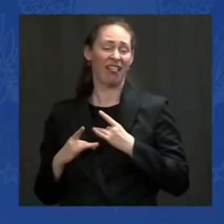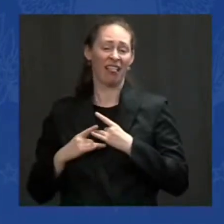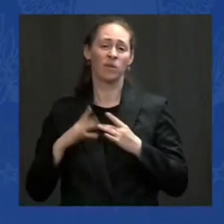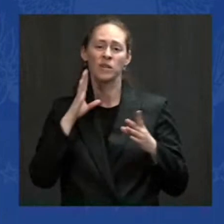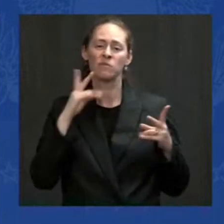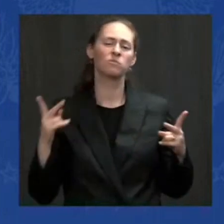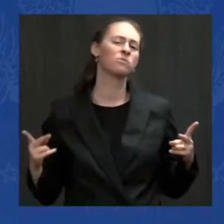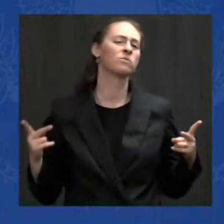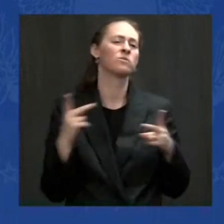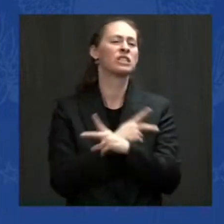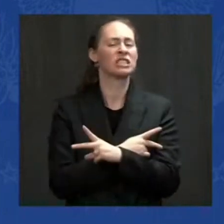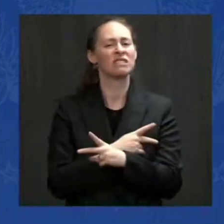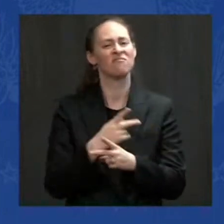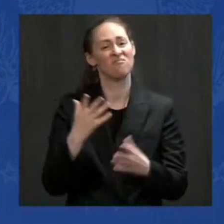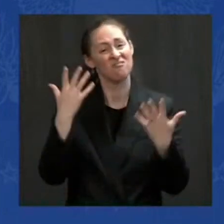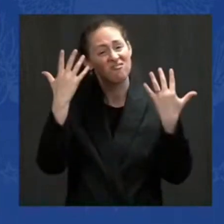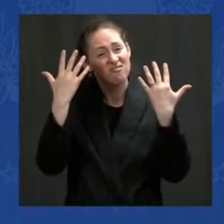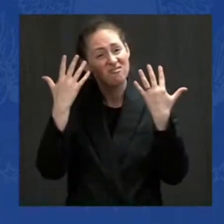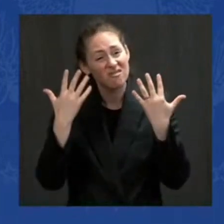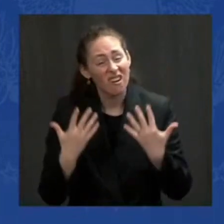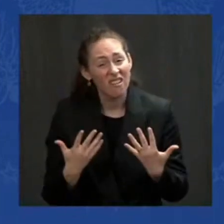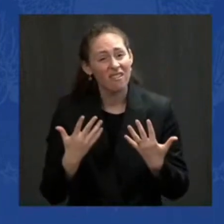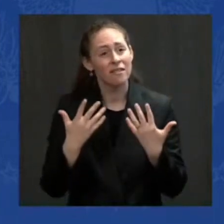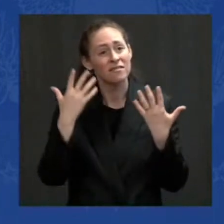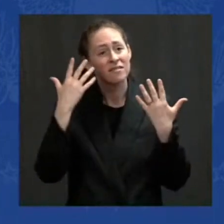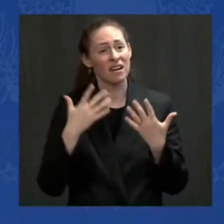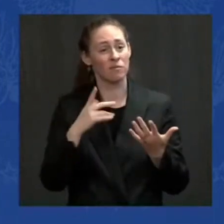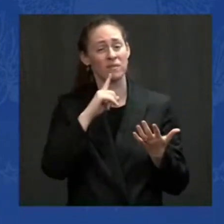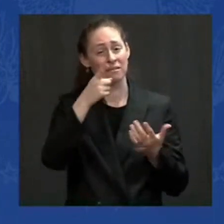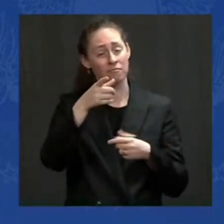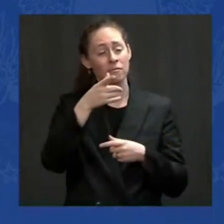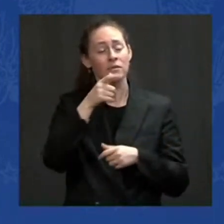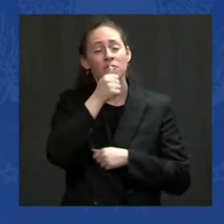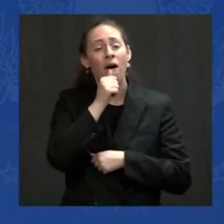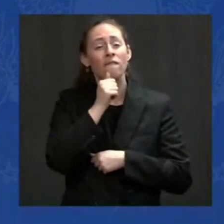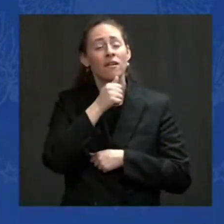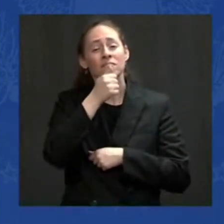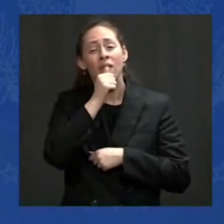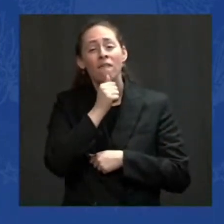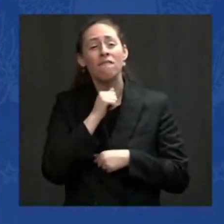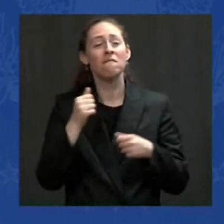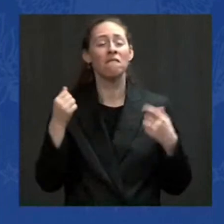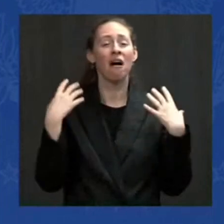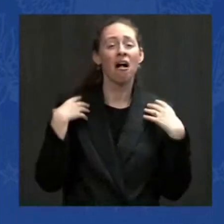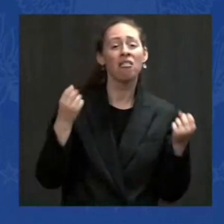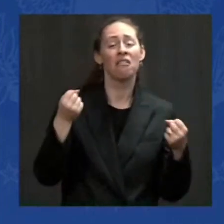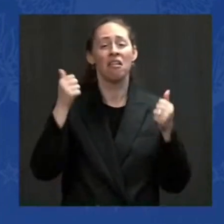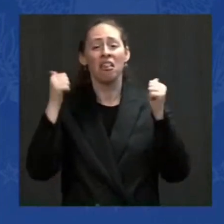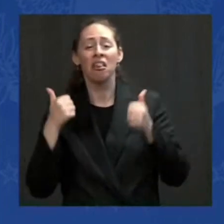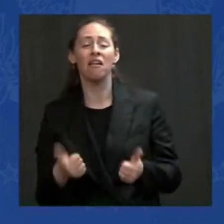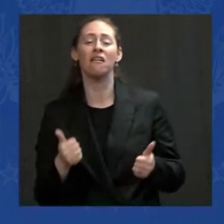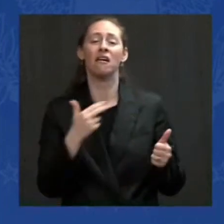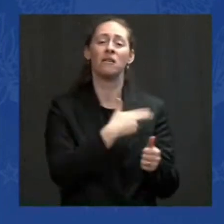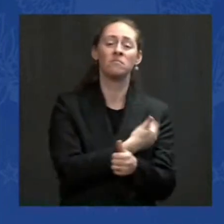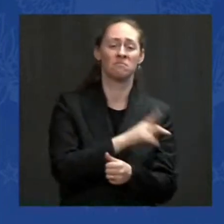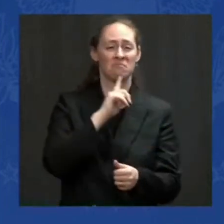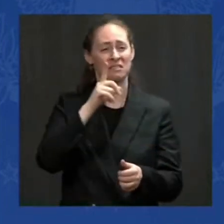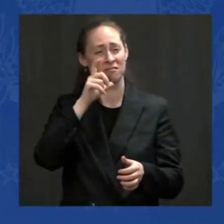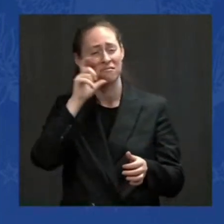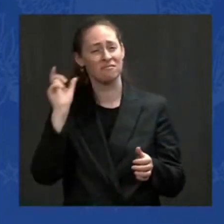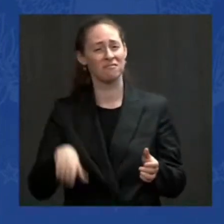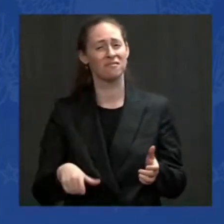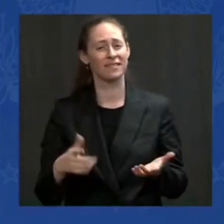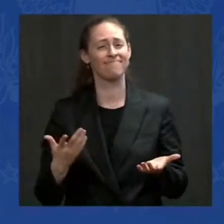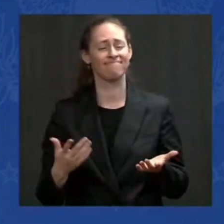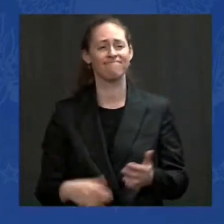sadly lead to more unnecessary suffering, hospitalizations, and potentially death. Indeed, as I stated